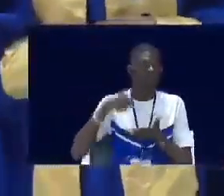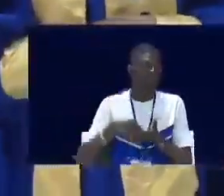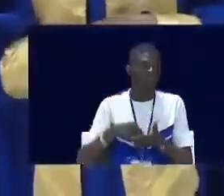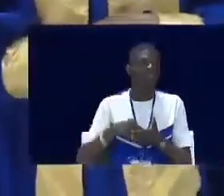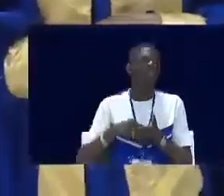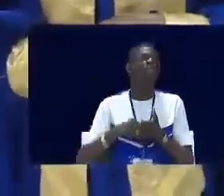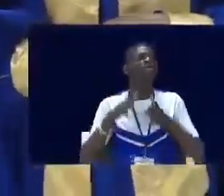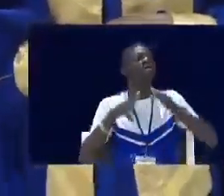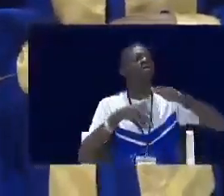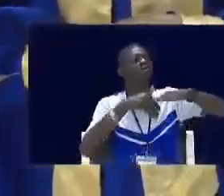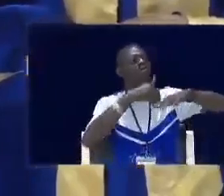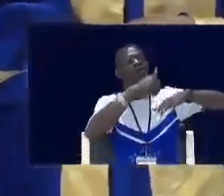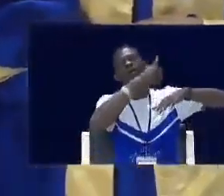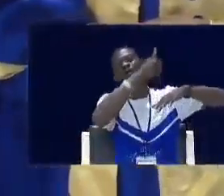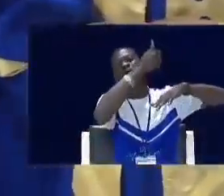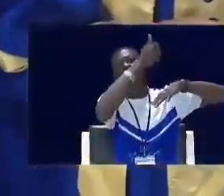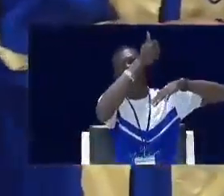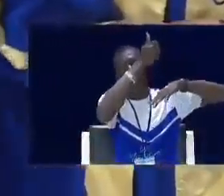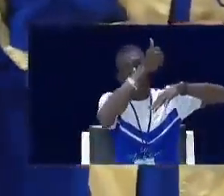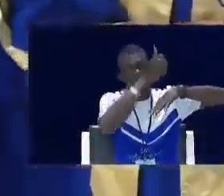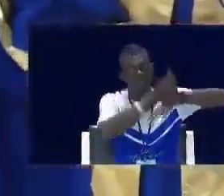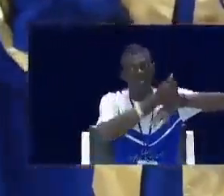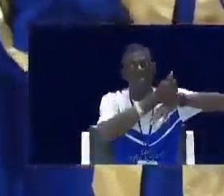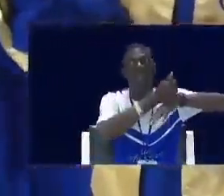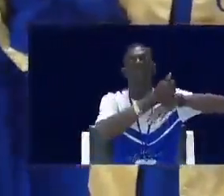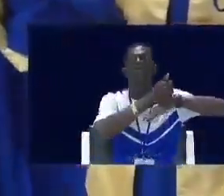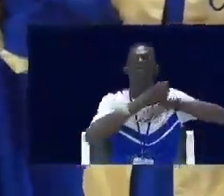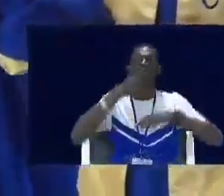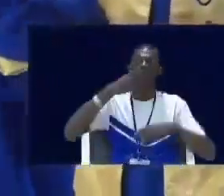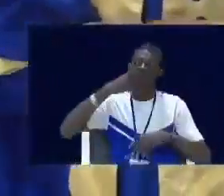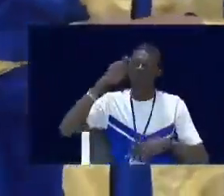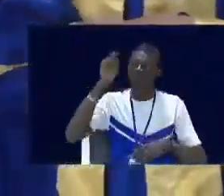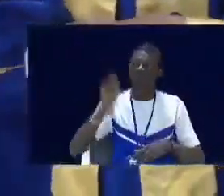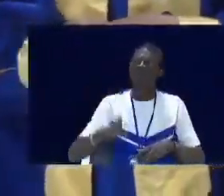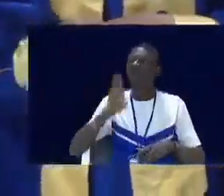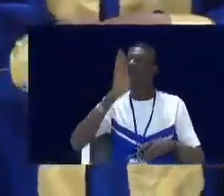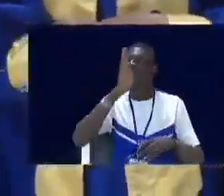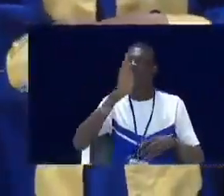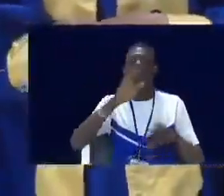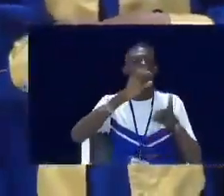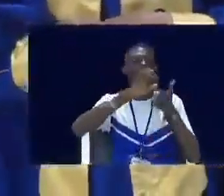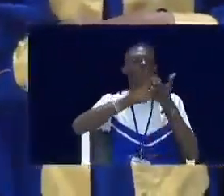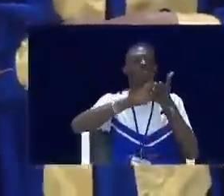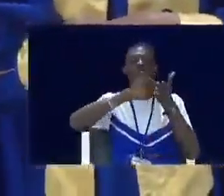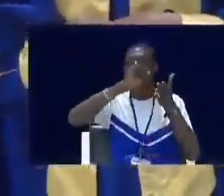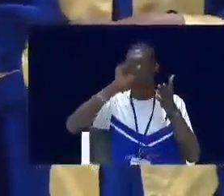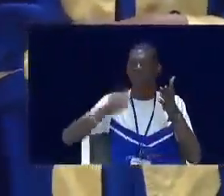Oh, this mountain must be